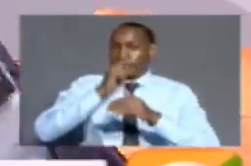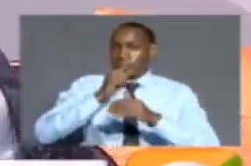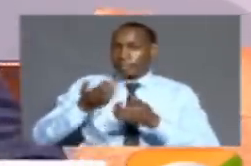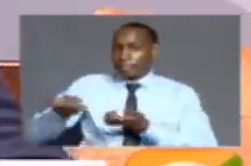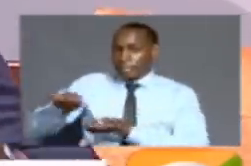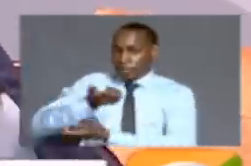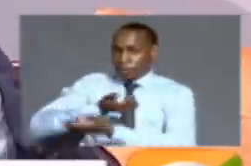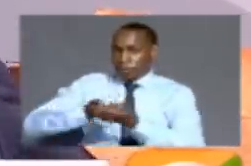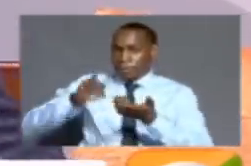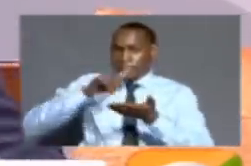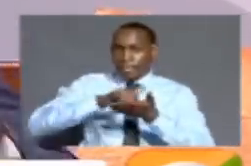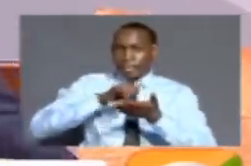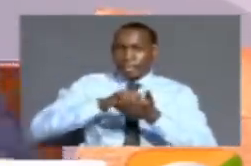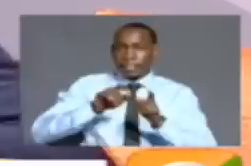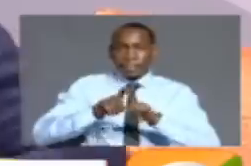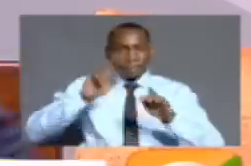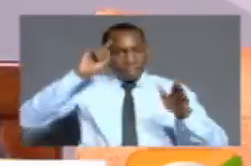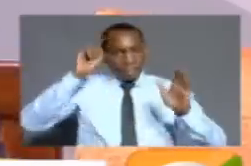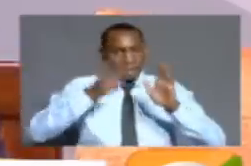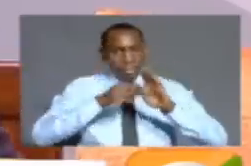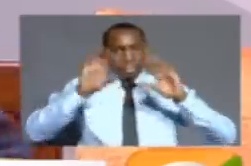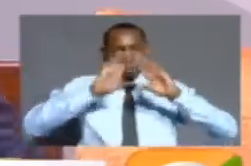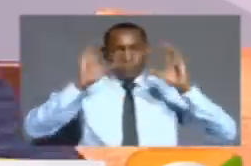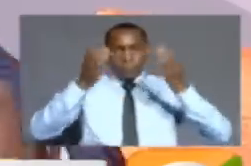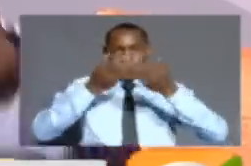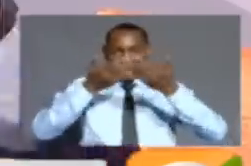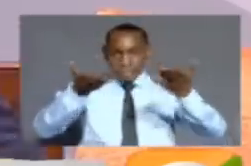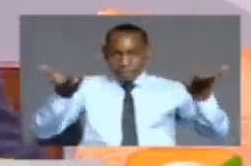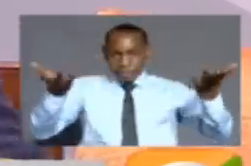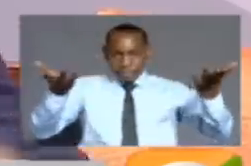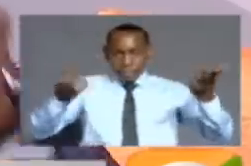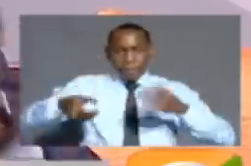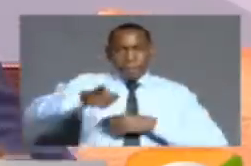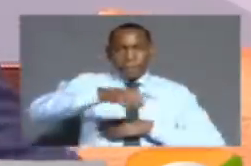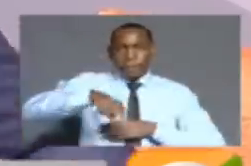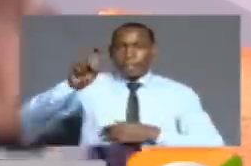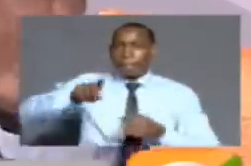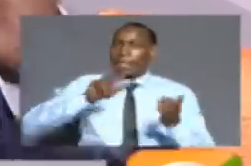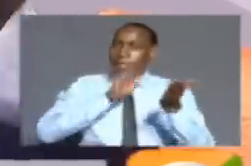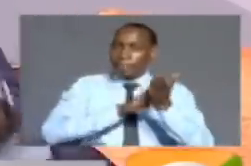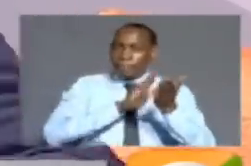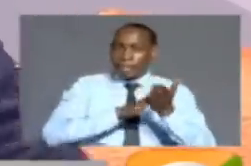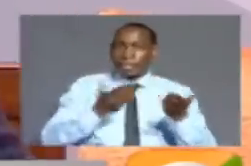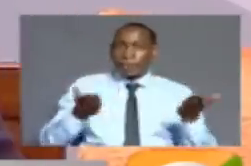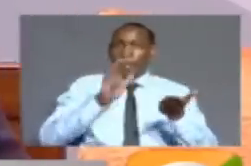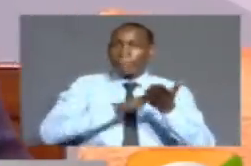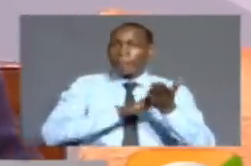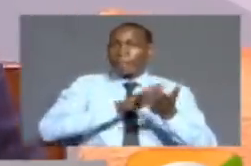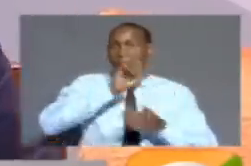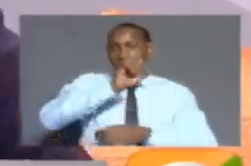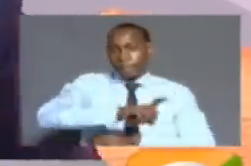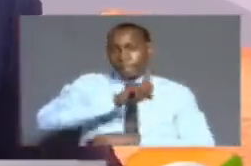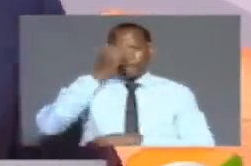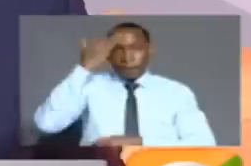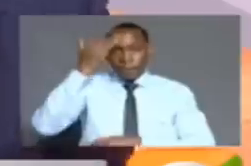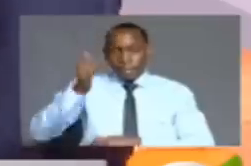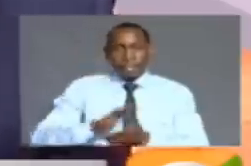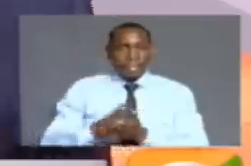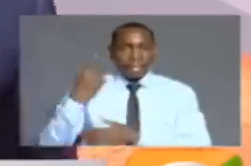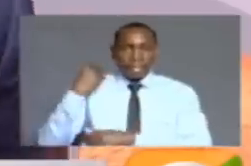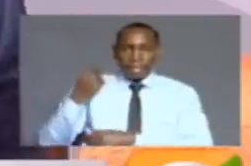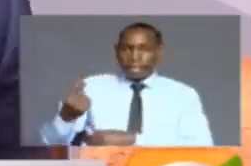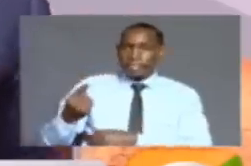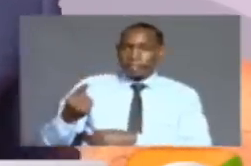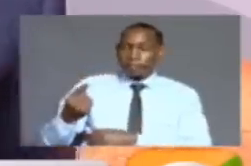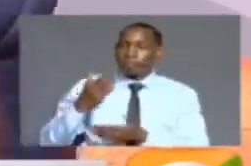is something that has even been recognized worldwide. And I think we must give credit where credit is due. Because the other day, I